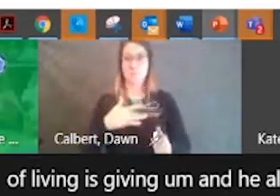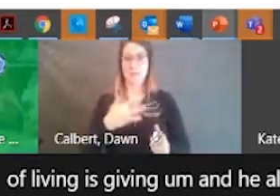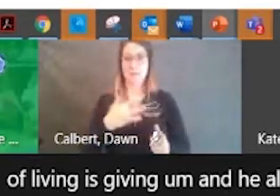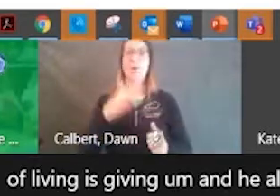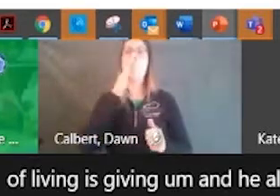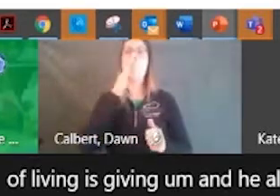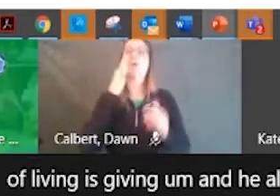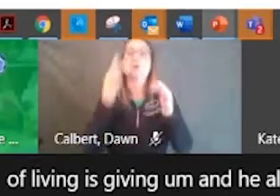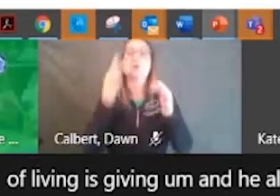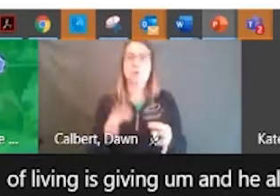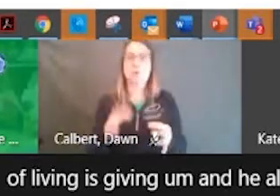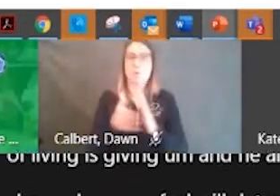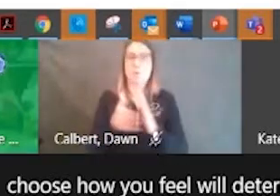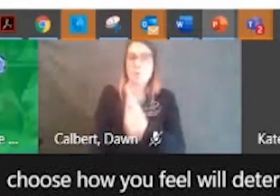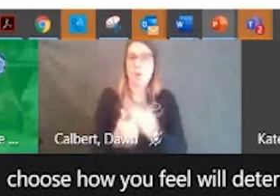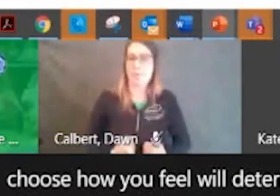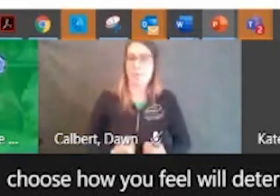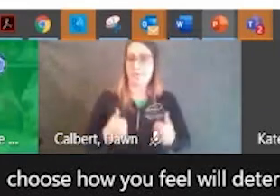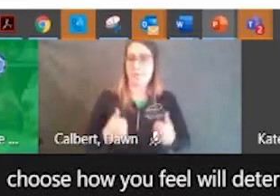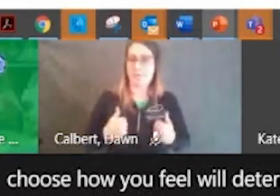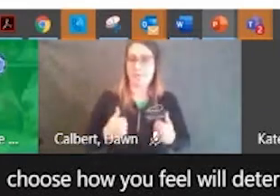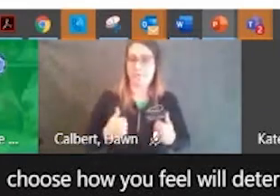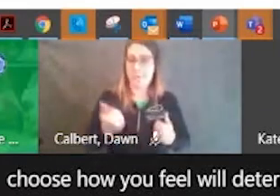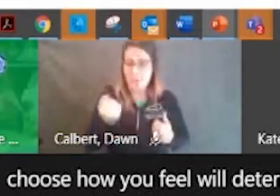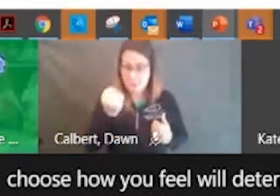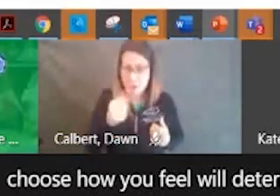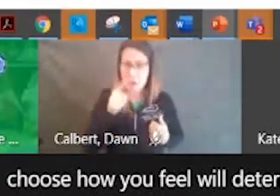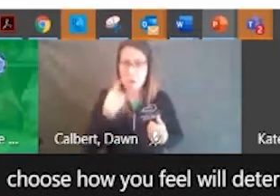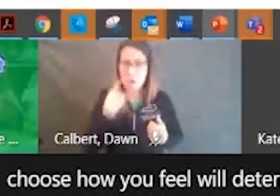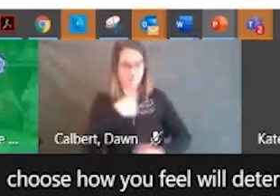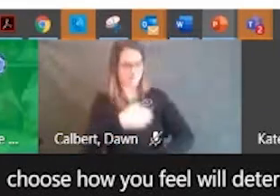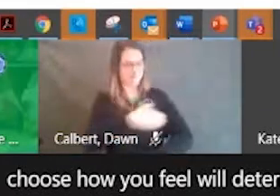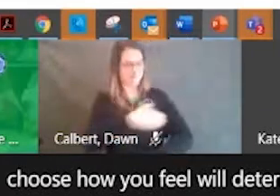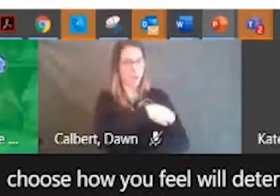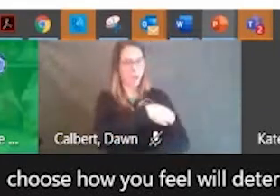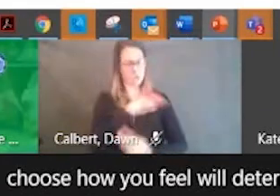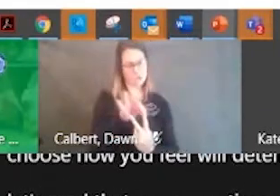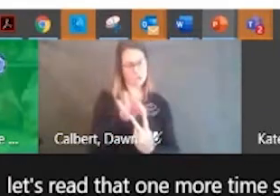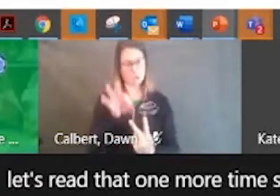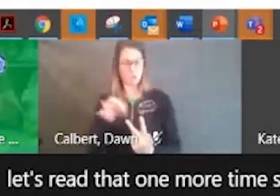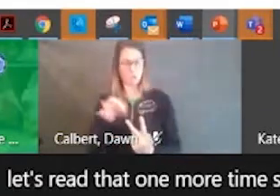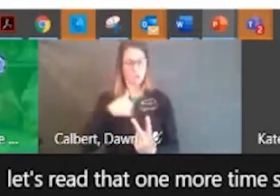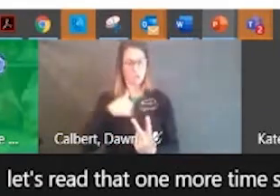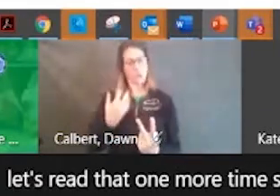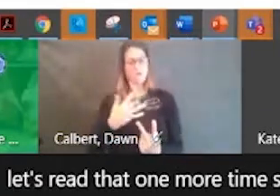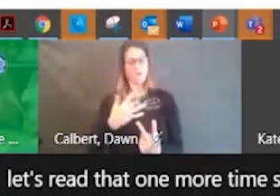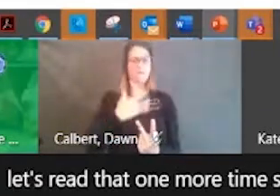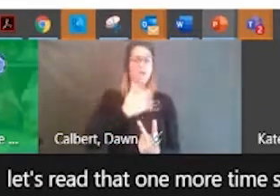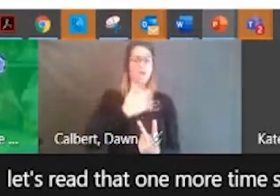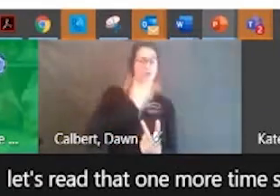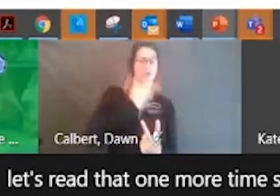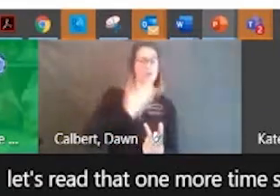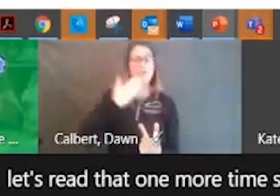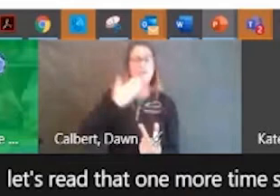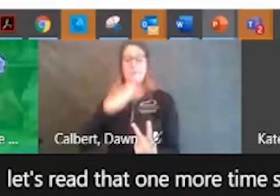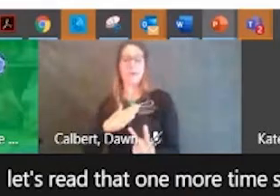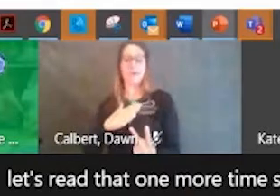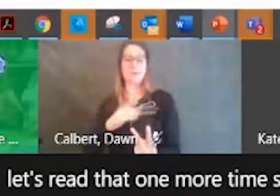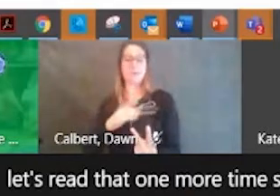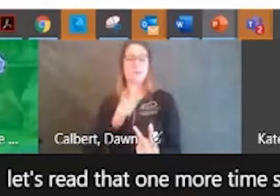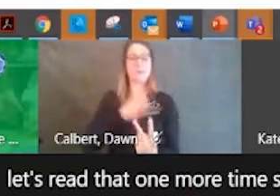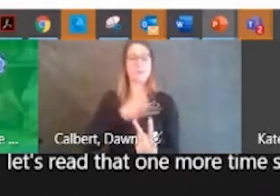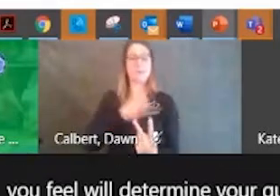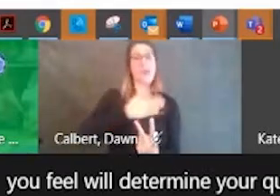life. So let's read that one more time. So your power to choose how you feel will determine your quality of life. So if you choose to feel